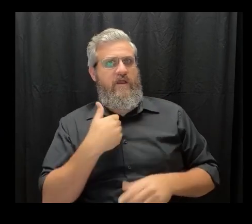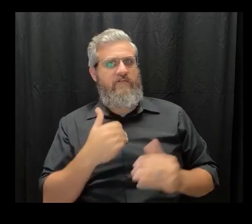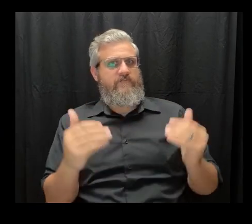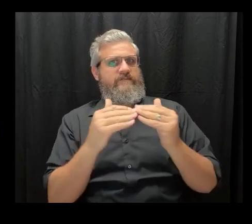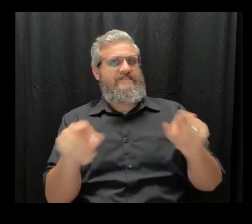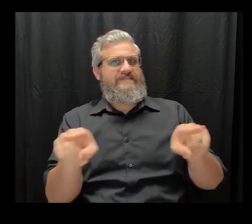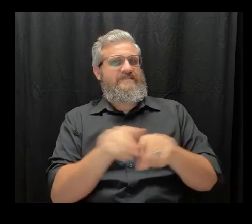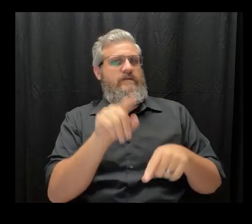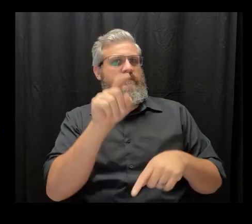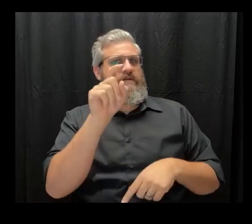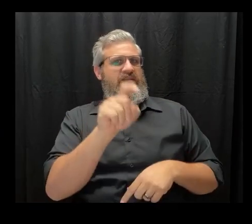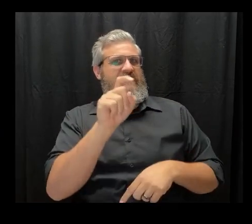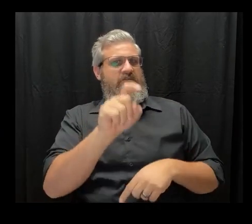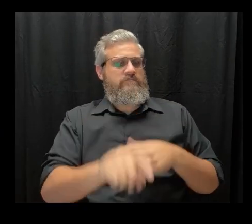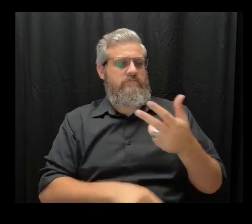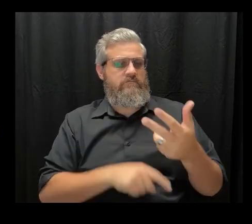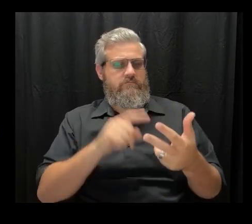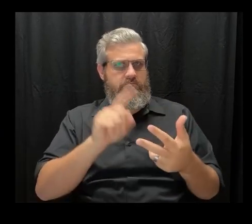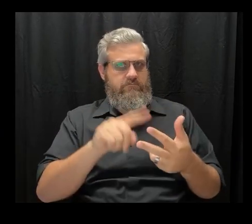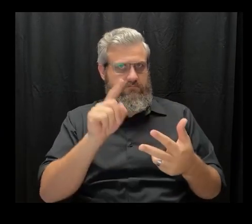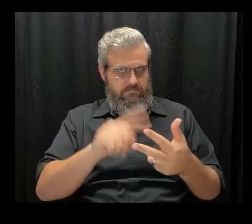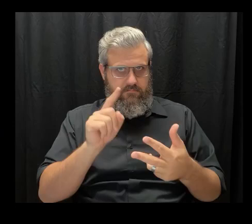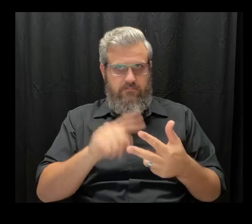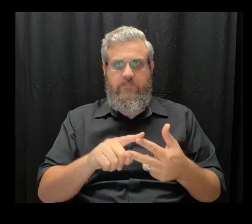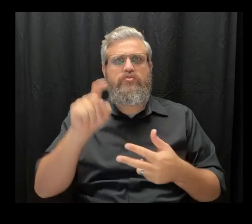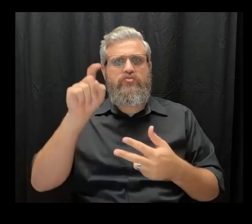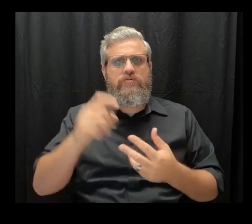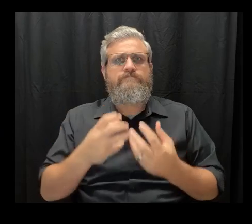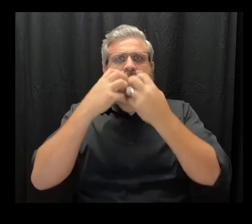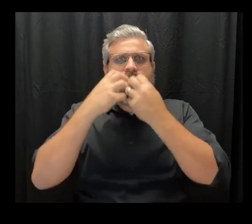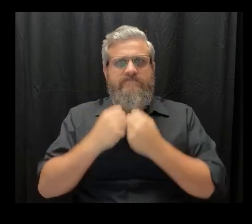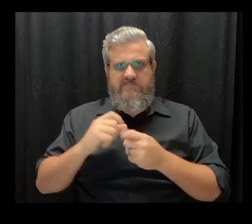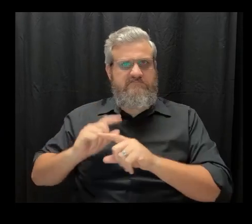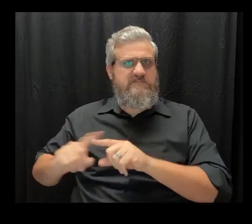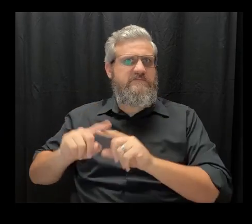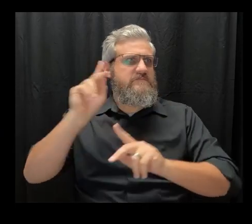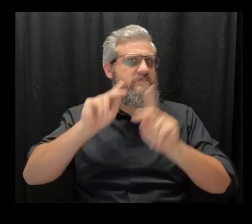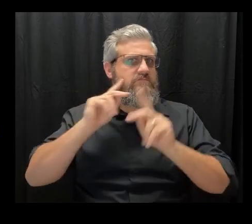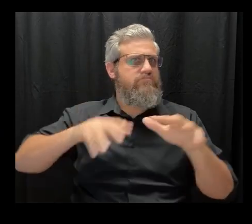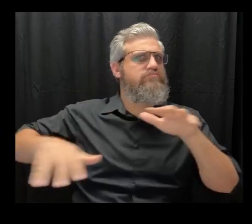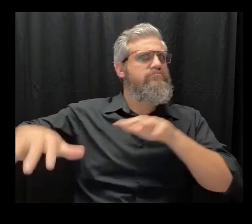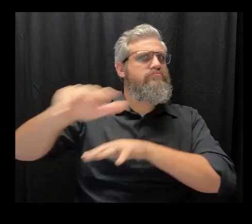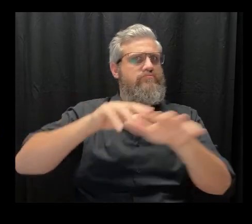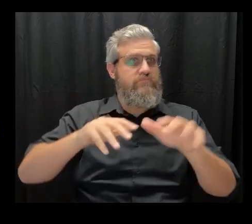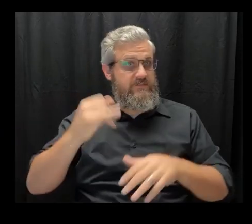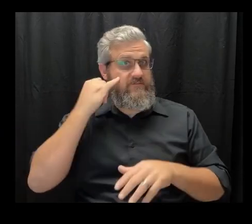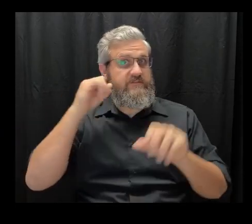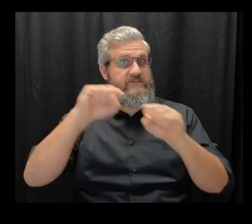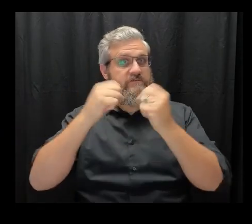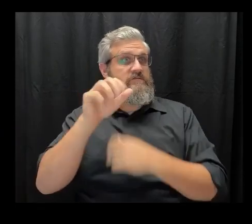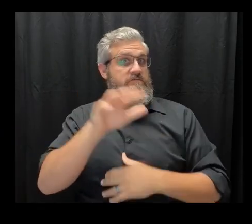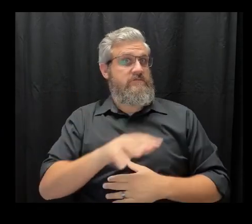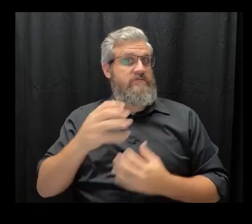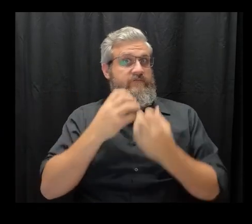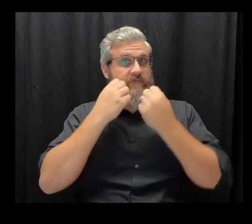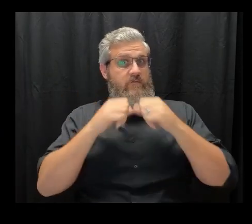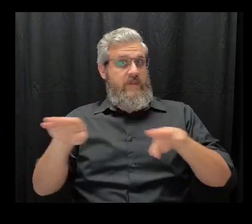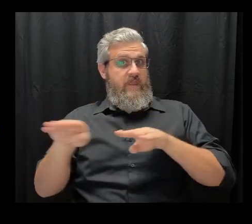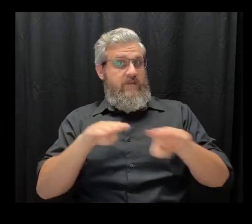a variety of settings and people. Behaviors that are socially valued are more likely to be naturally reinforced by